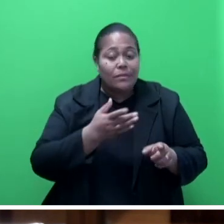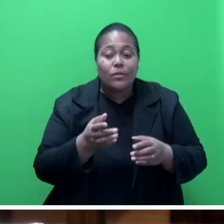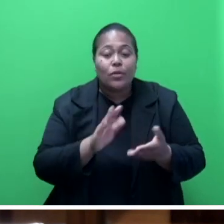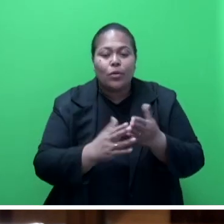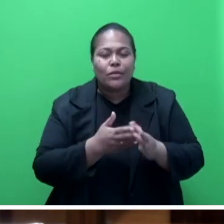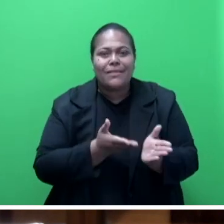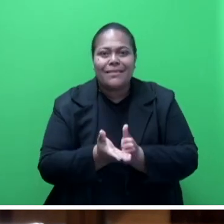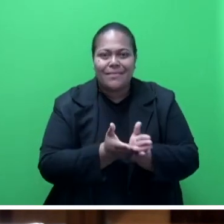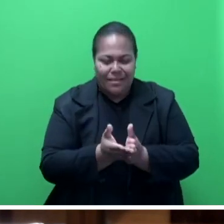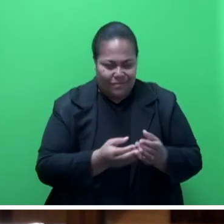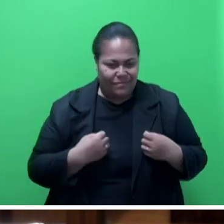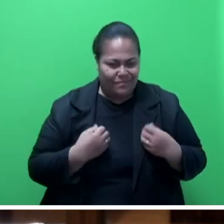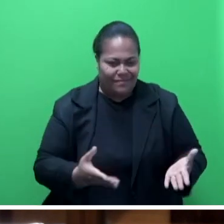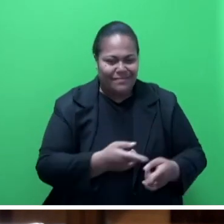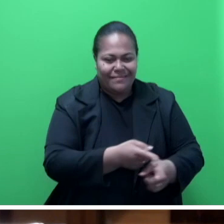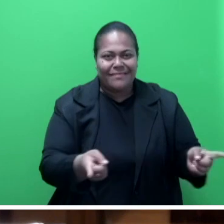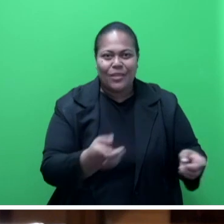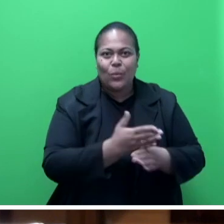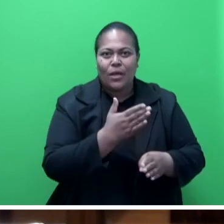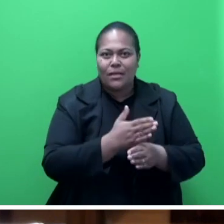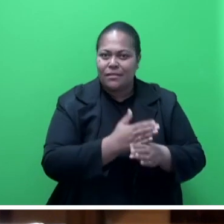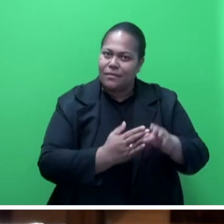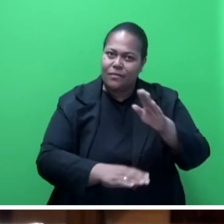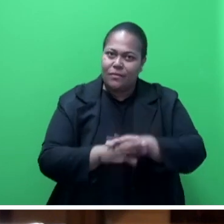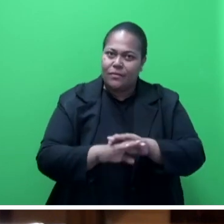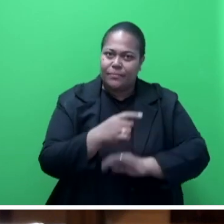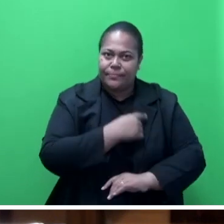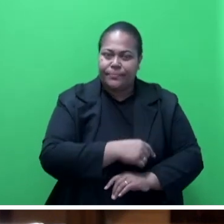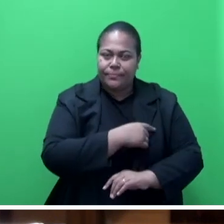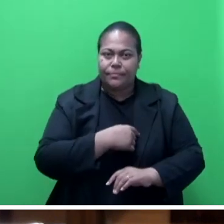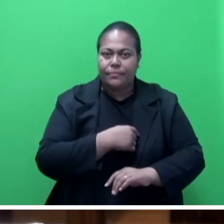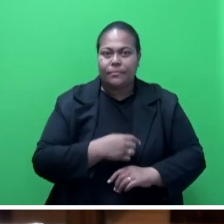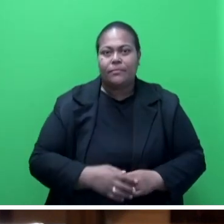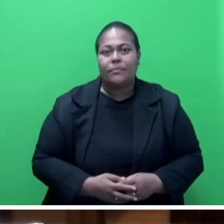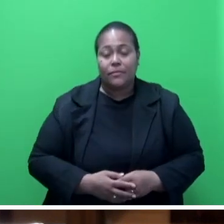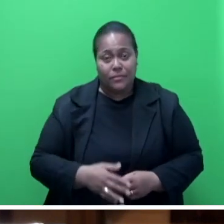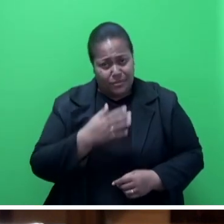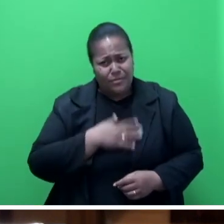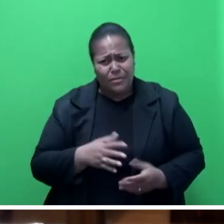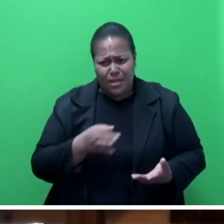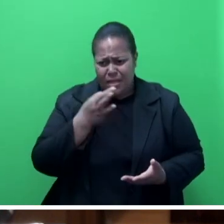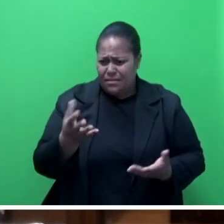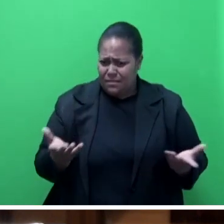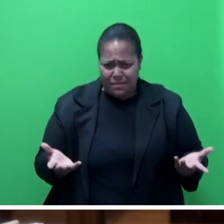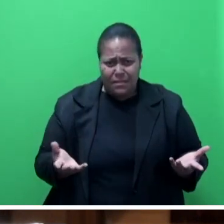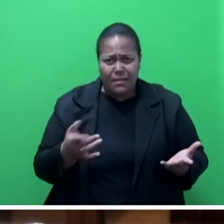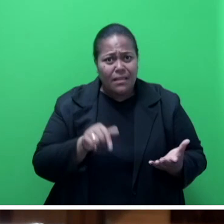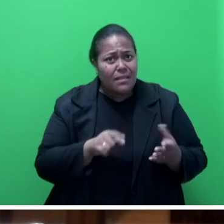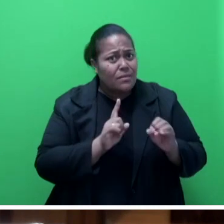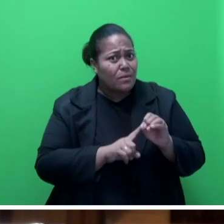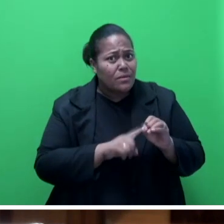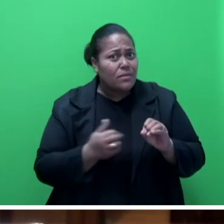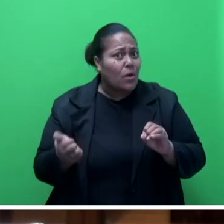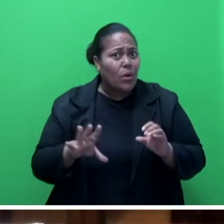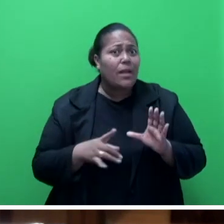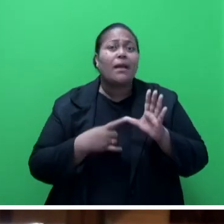serve. I want to note, Mr. Speaker, that this question would have already been